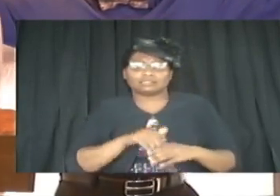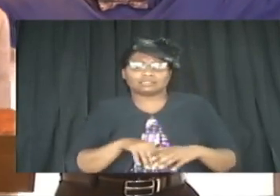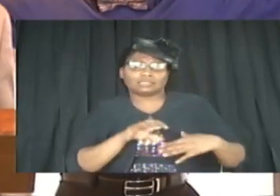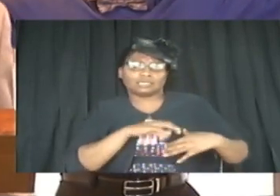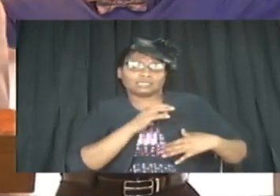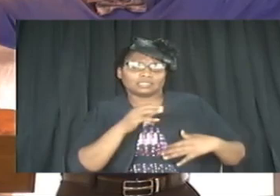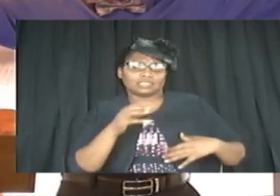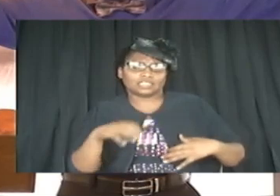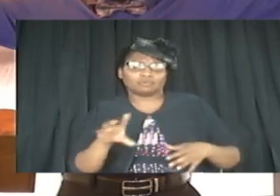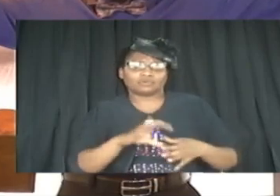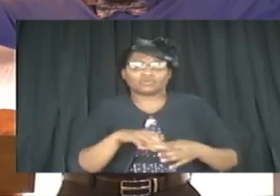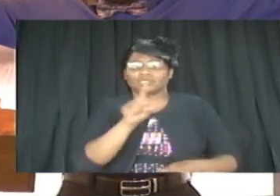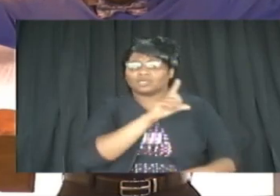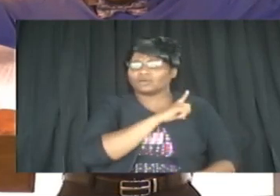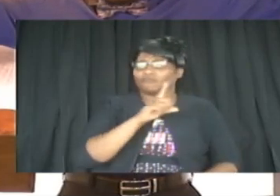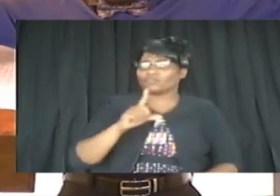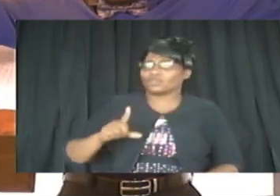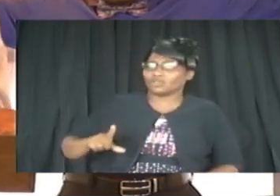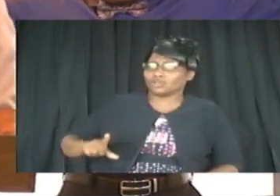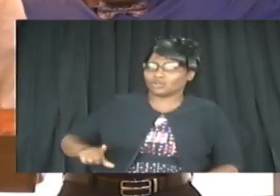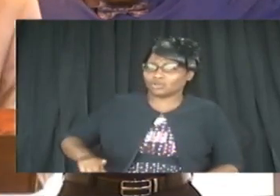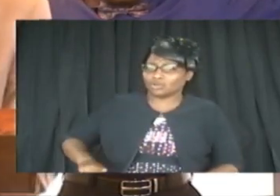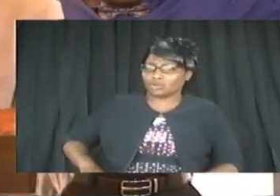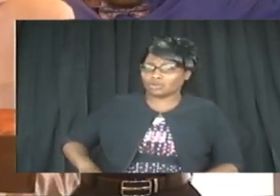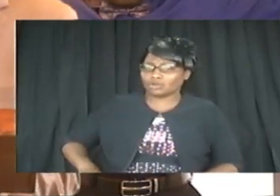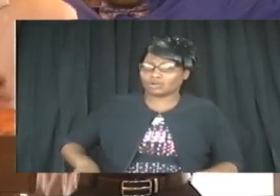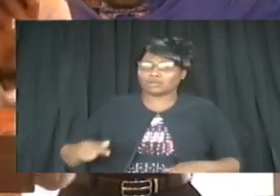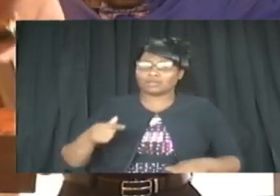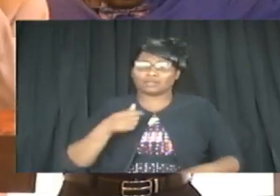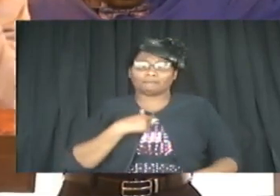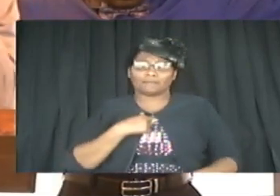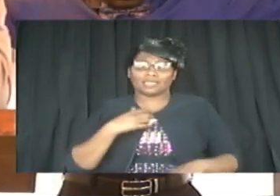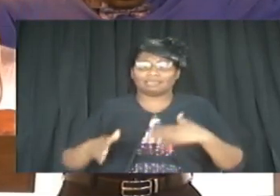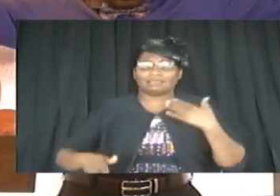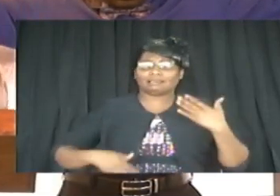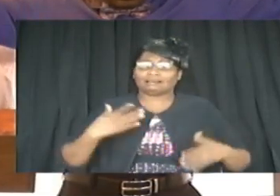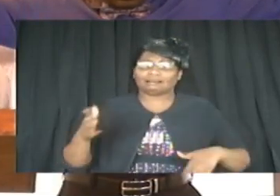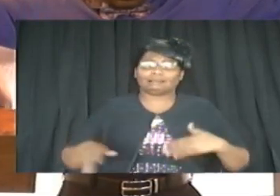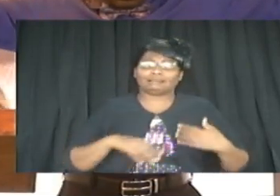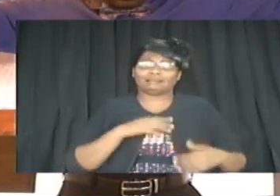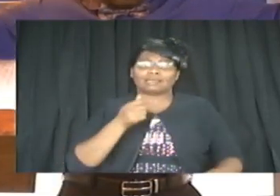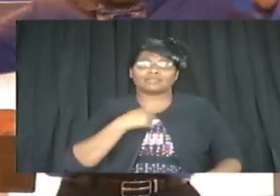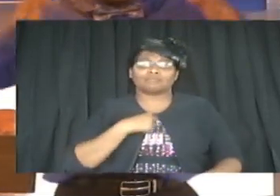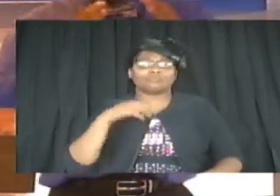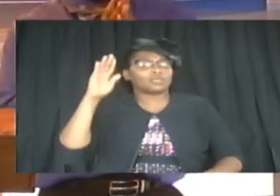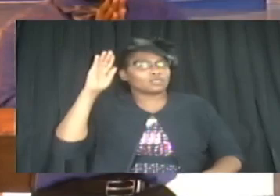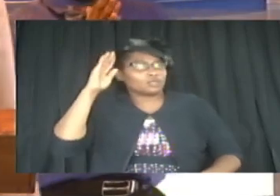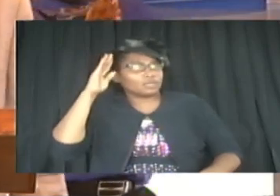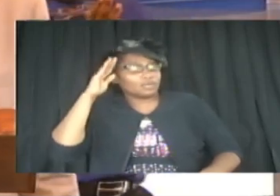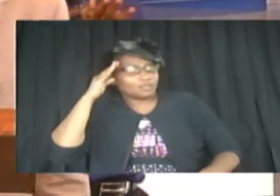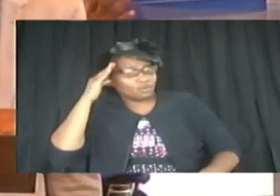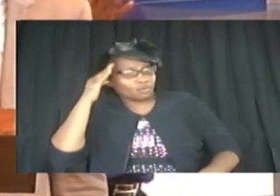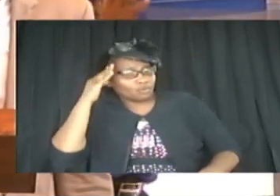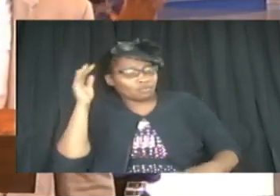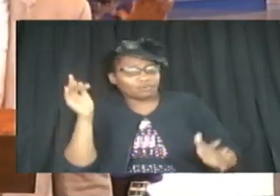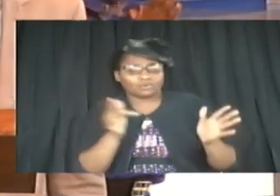name. I'm happy that I'm going to know Jesus. Jesus.